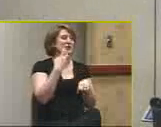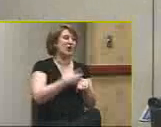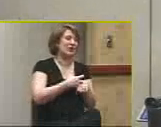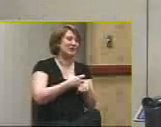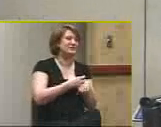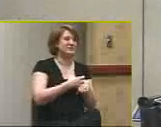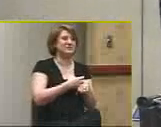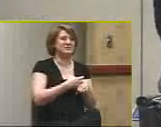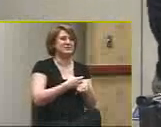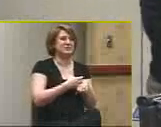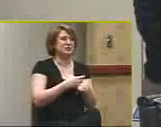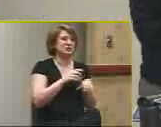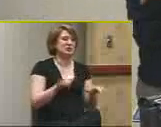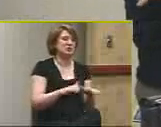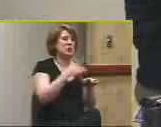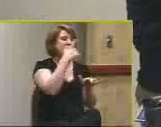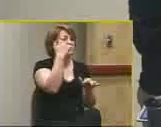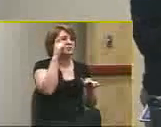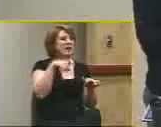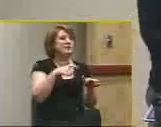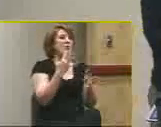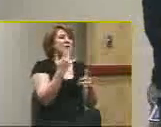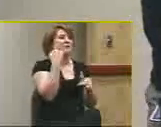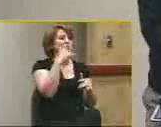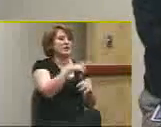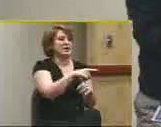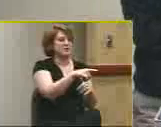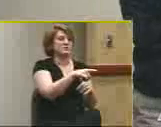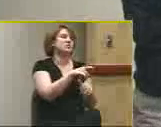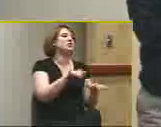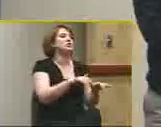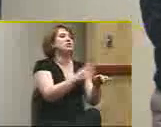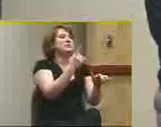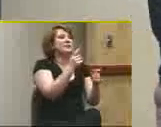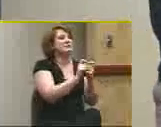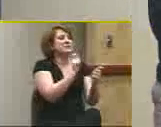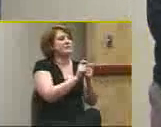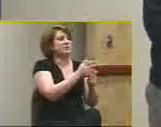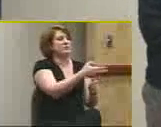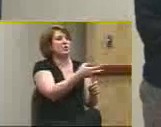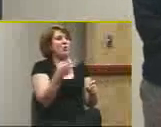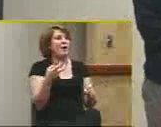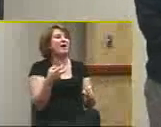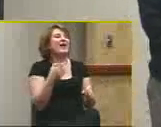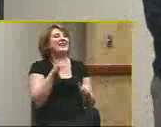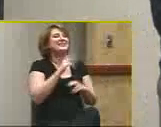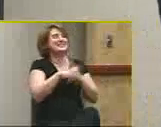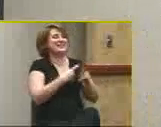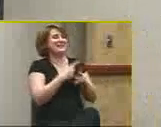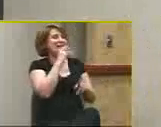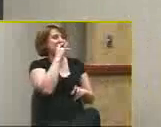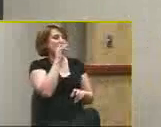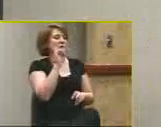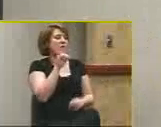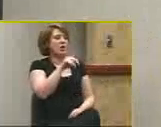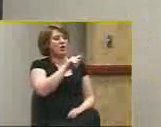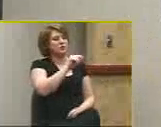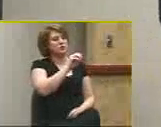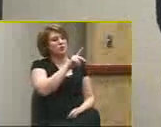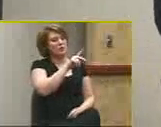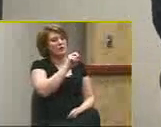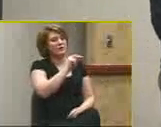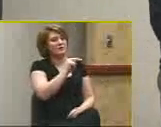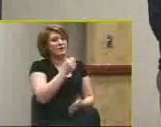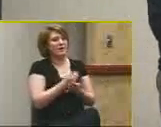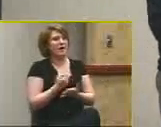deliver because you have to wait for him to do something specific to pull something away, that's the kind of kid where something like a token economy